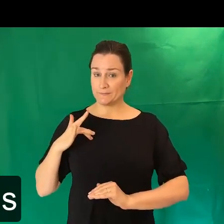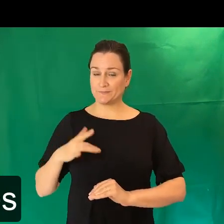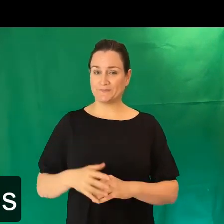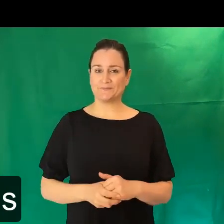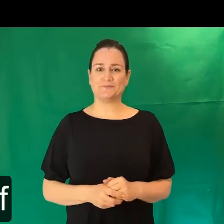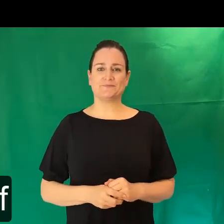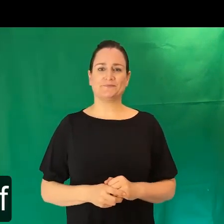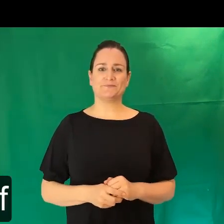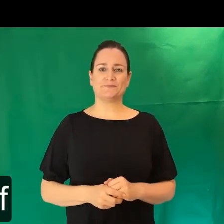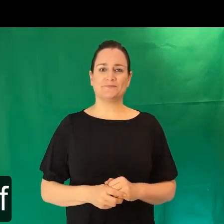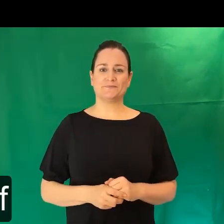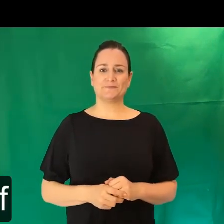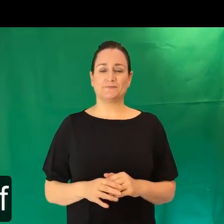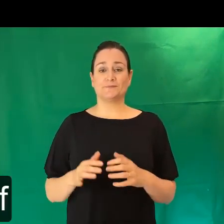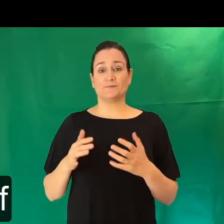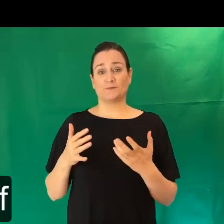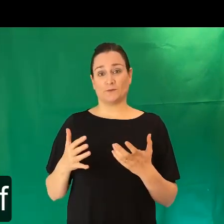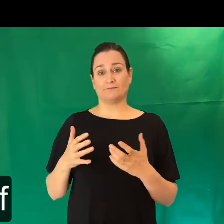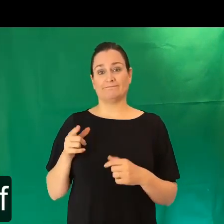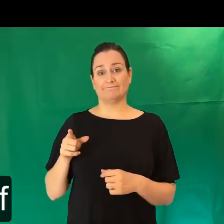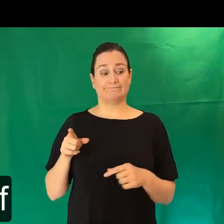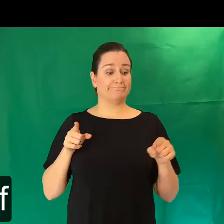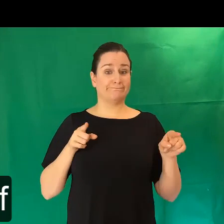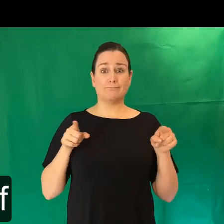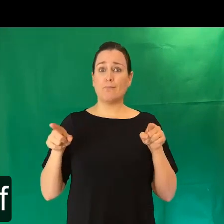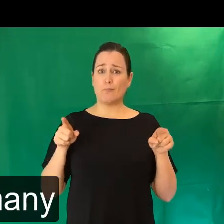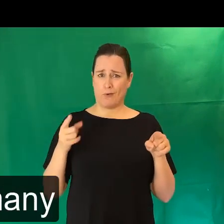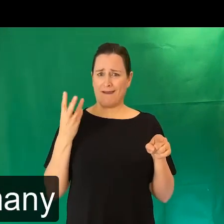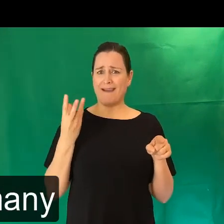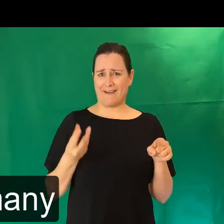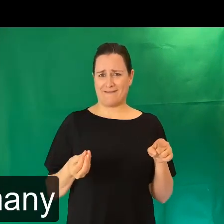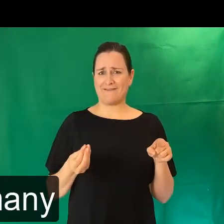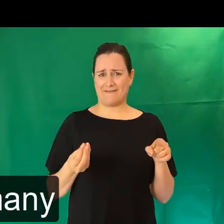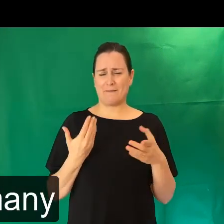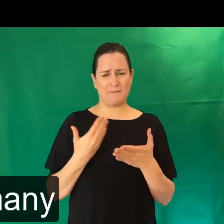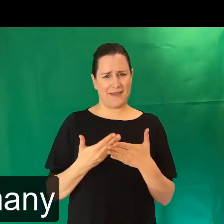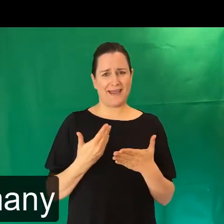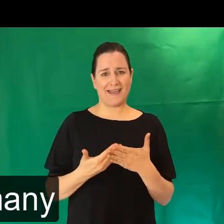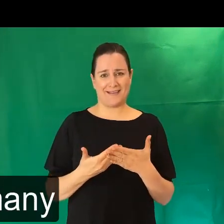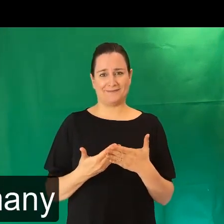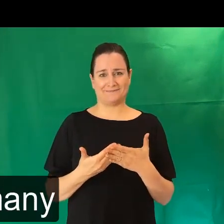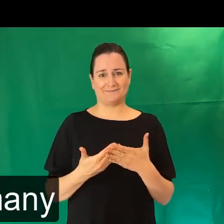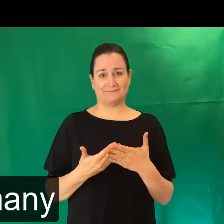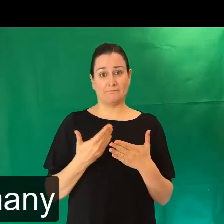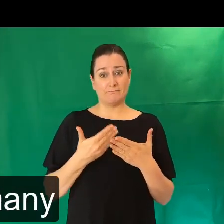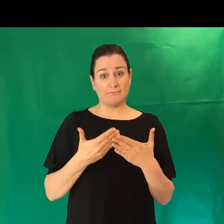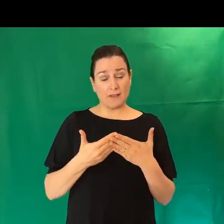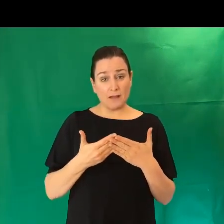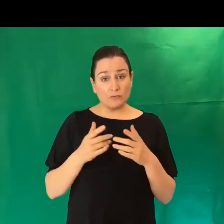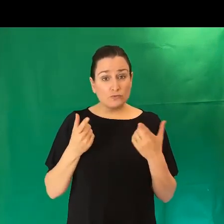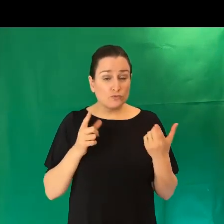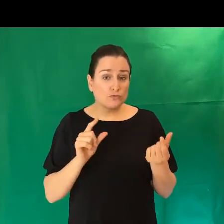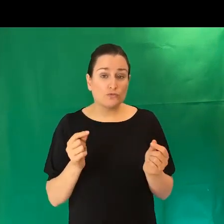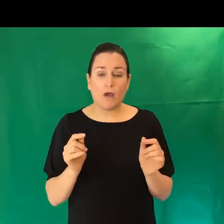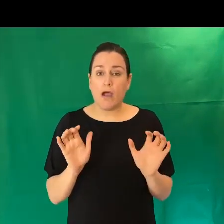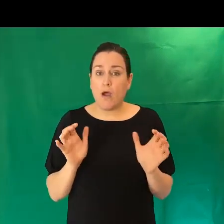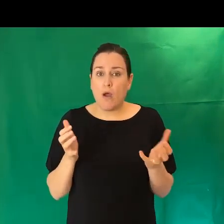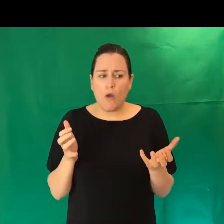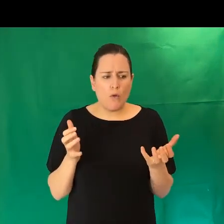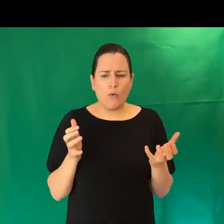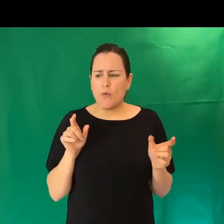And these differences in style are prevalent in both types of language, and they can be marked in many different